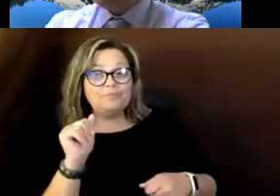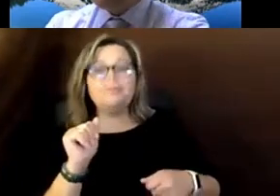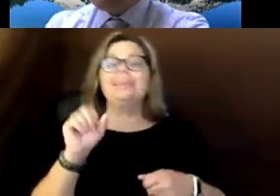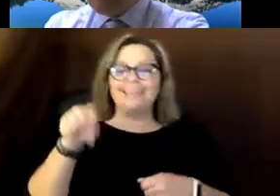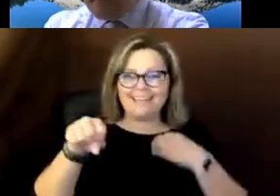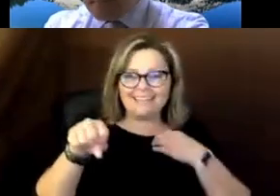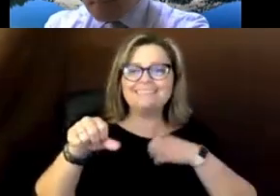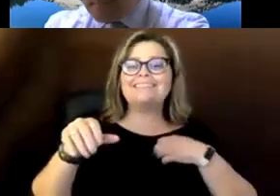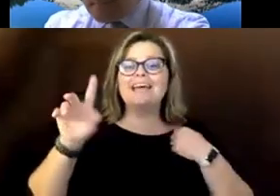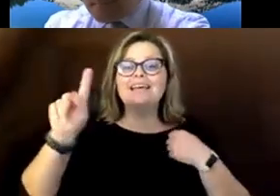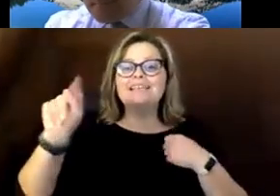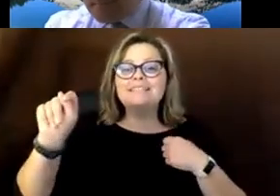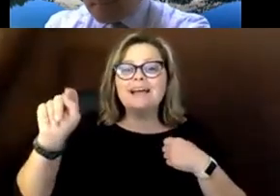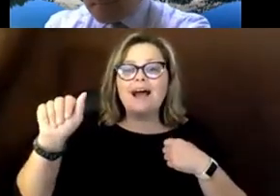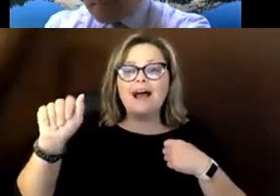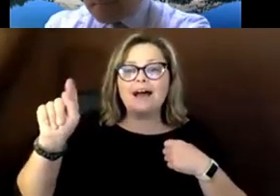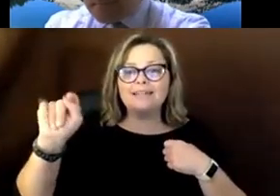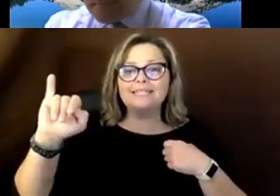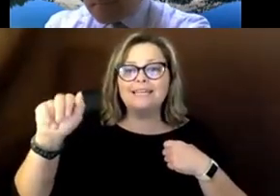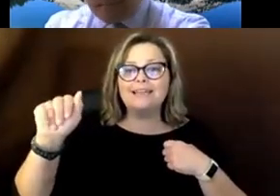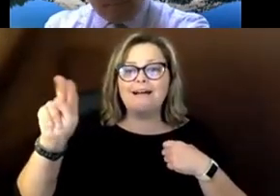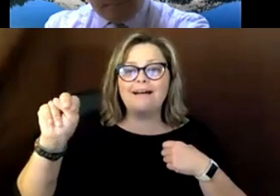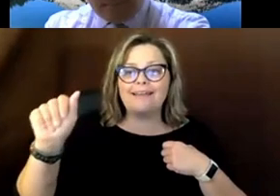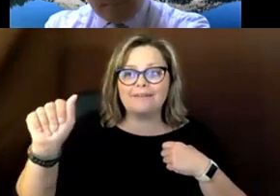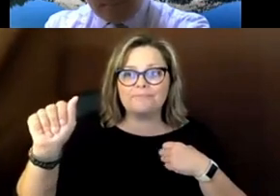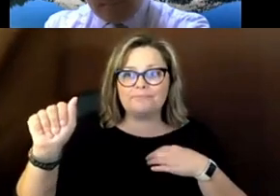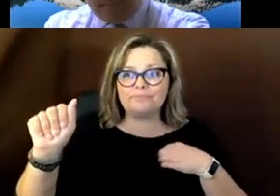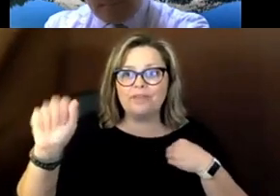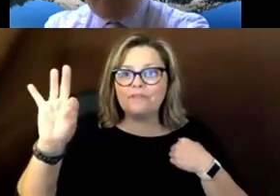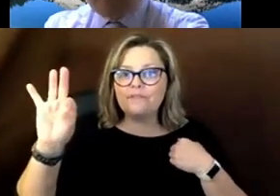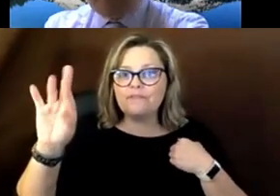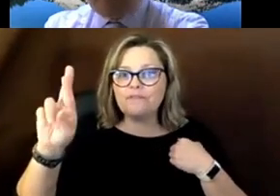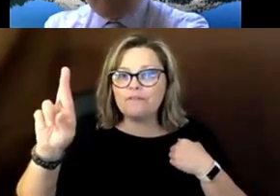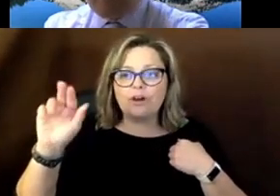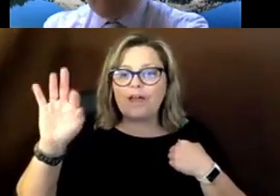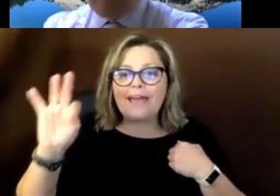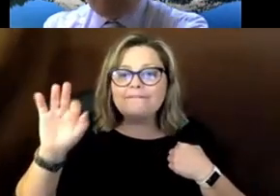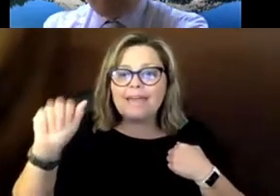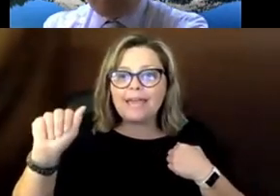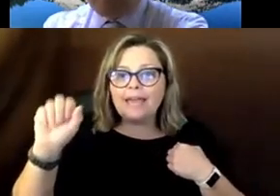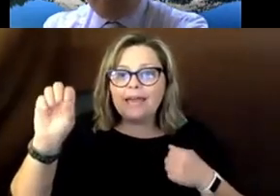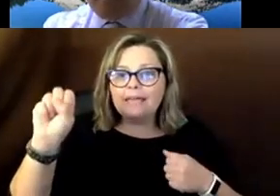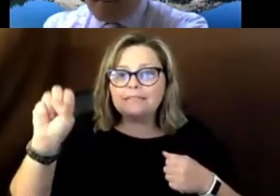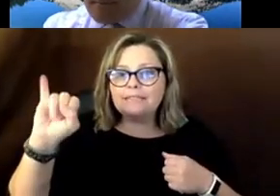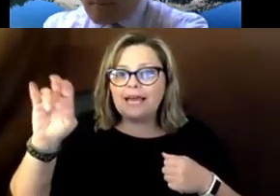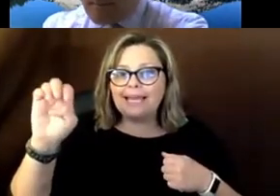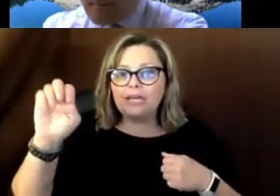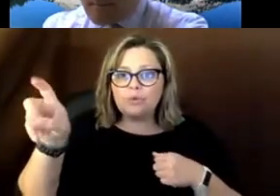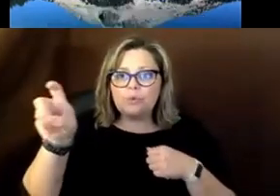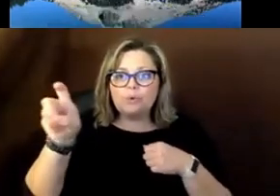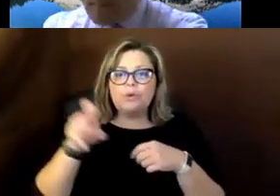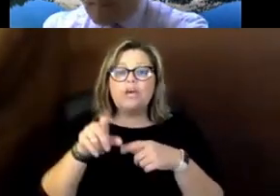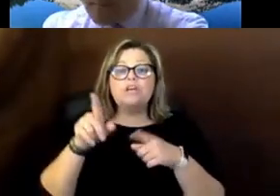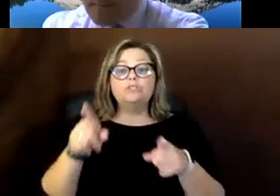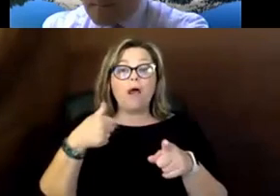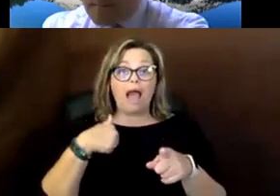Perfect. Thank you. Can you great. You give some clarity to this? Because I'm also working on the statewide efforts